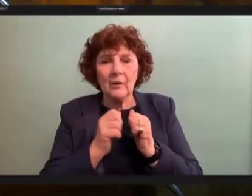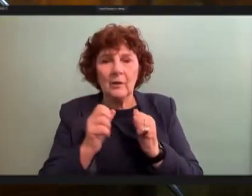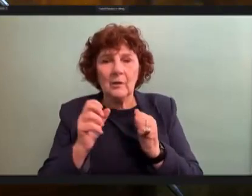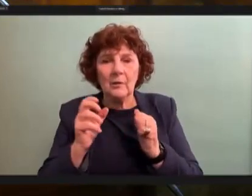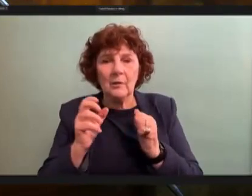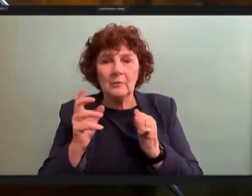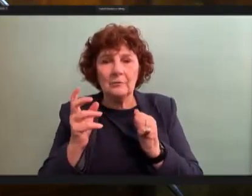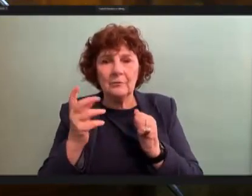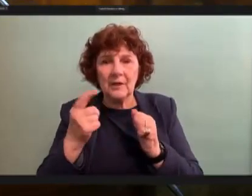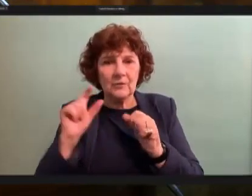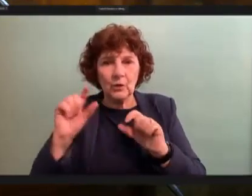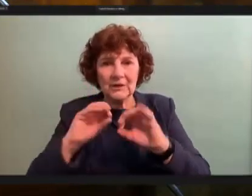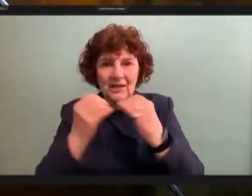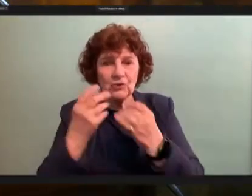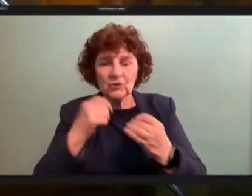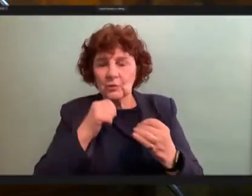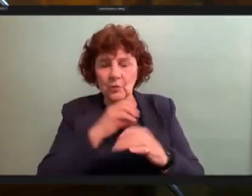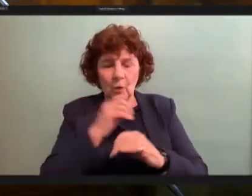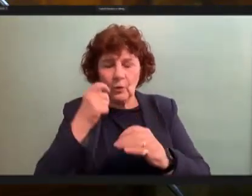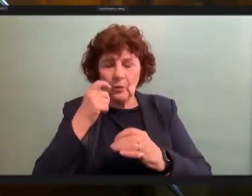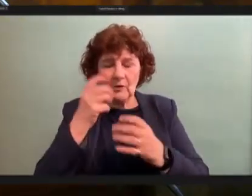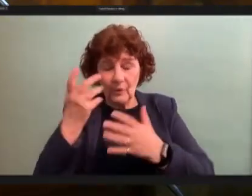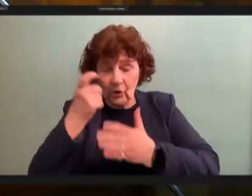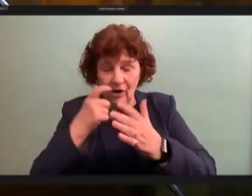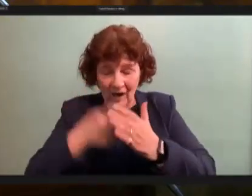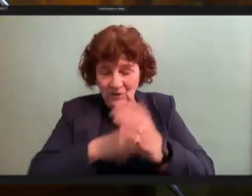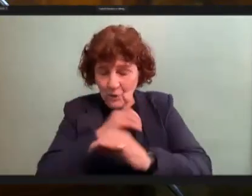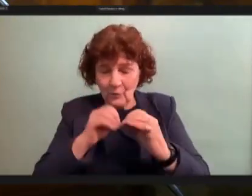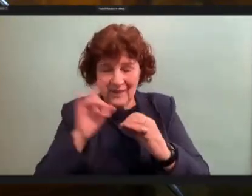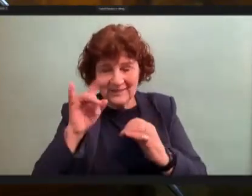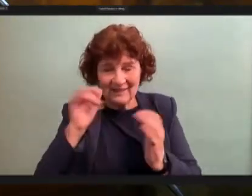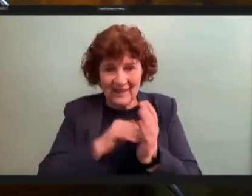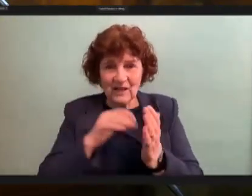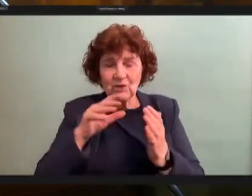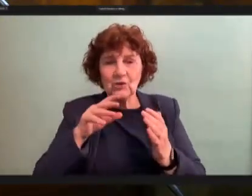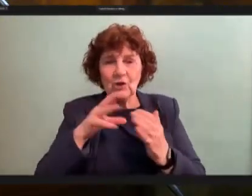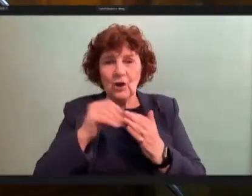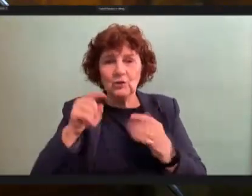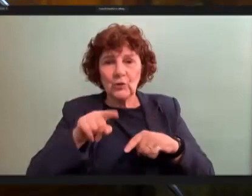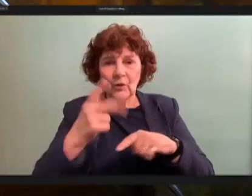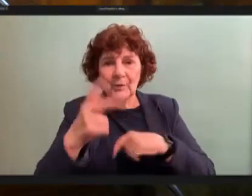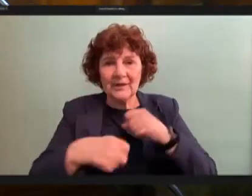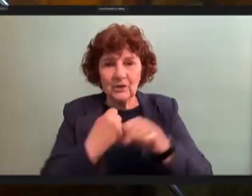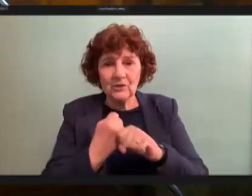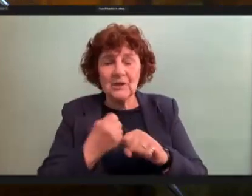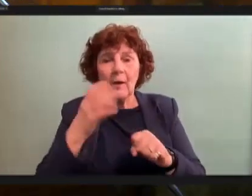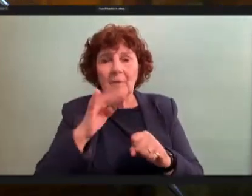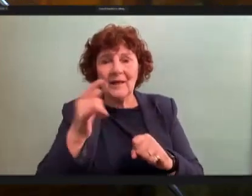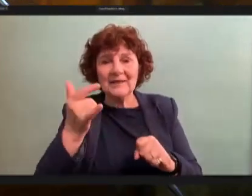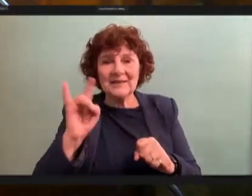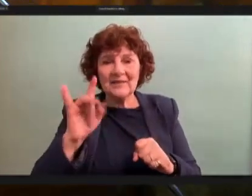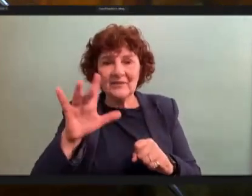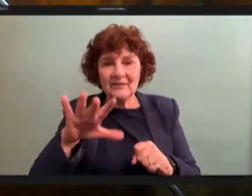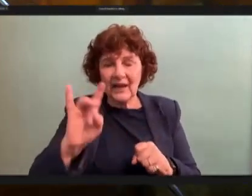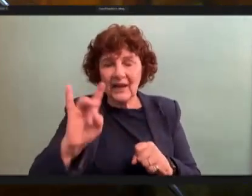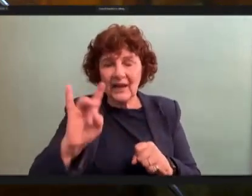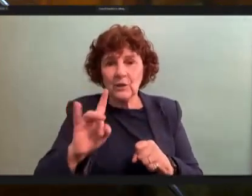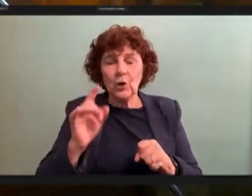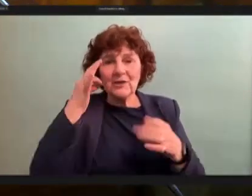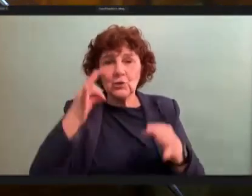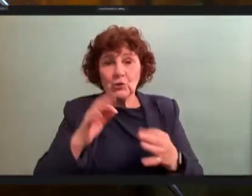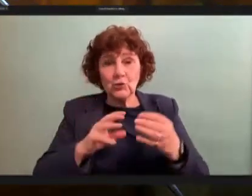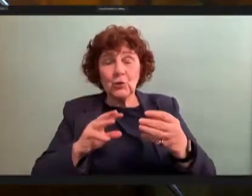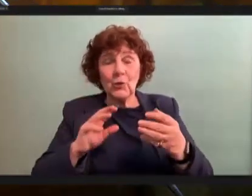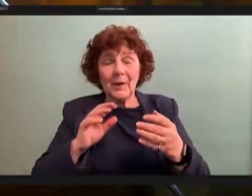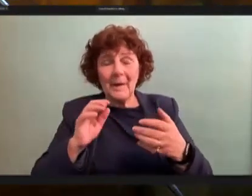exceed $18,000 over 3 years. Bill 1858, resolution amending Resolution 335